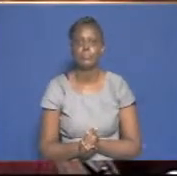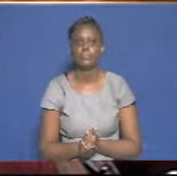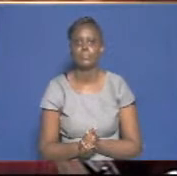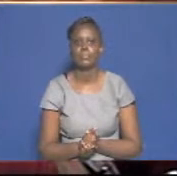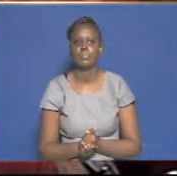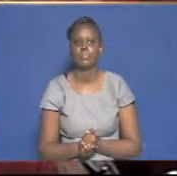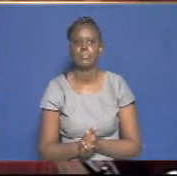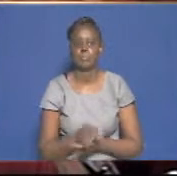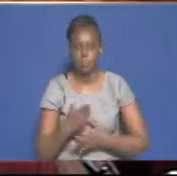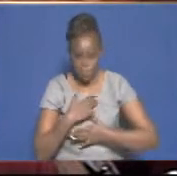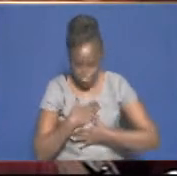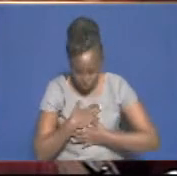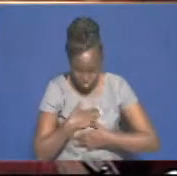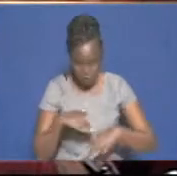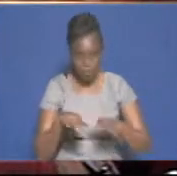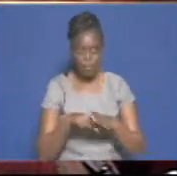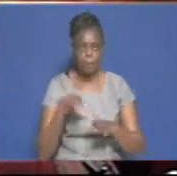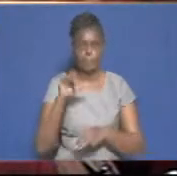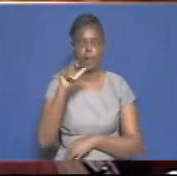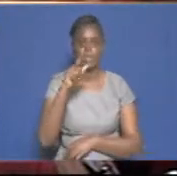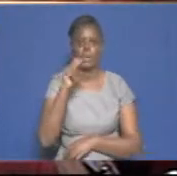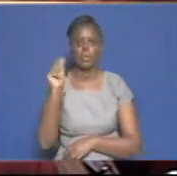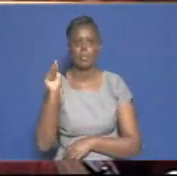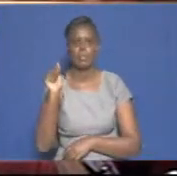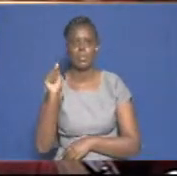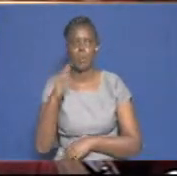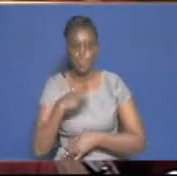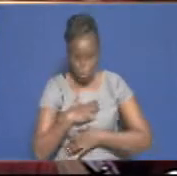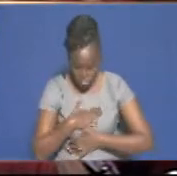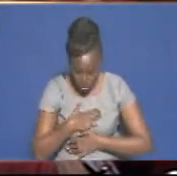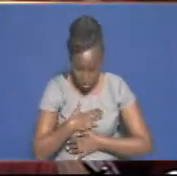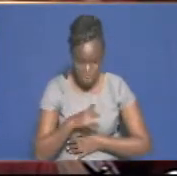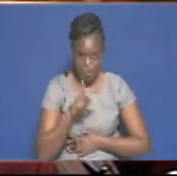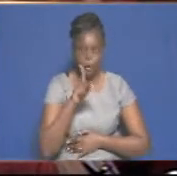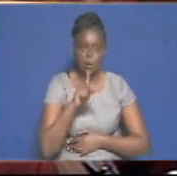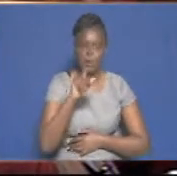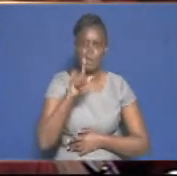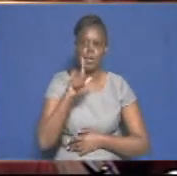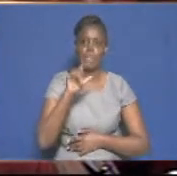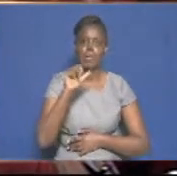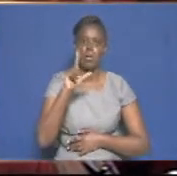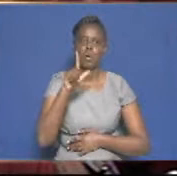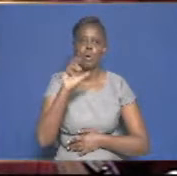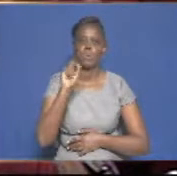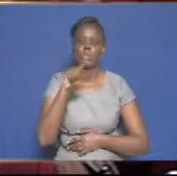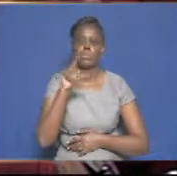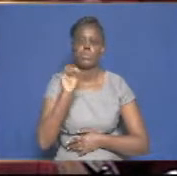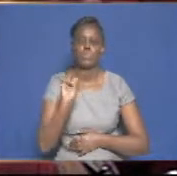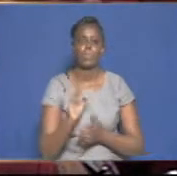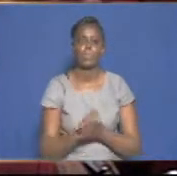Member for Yata, Honorable Kilonzo. It's not there. He left his.